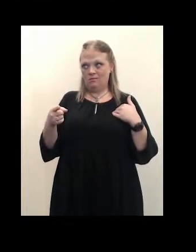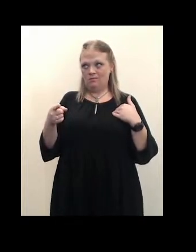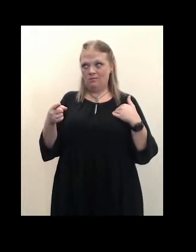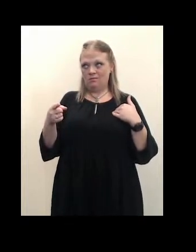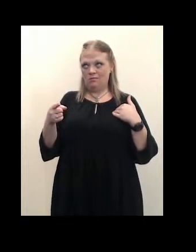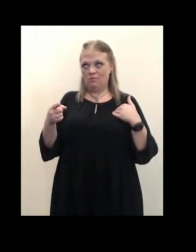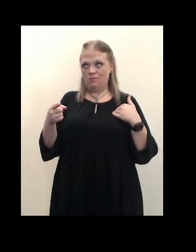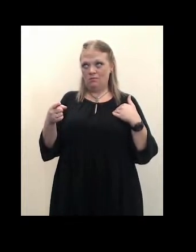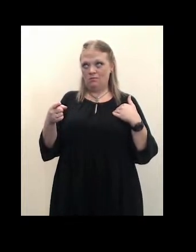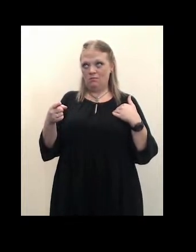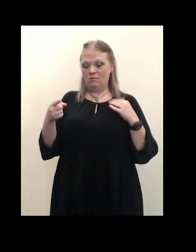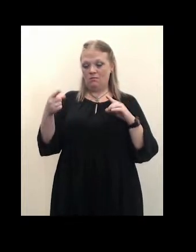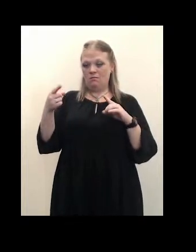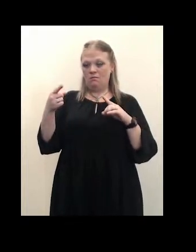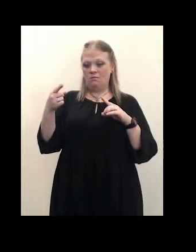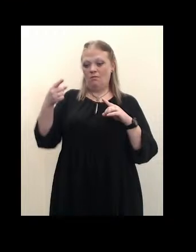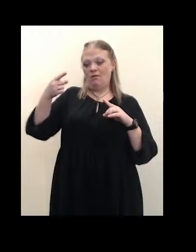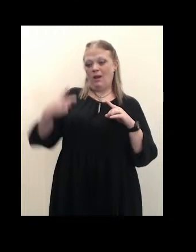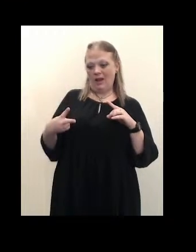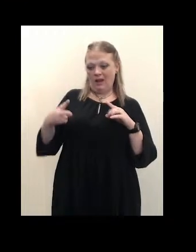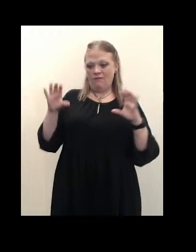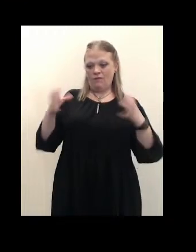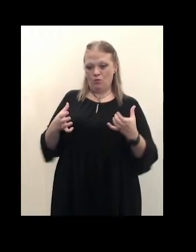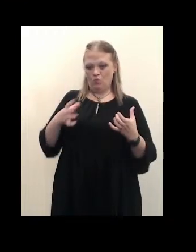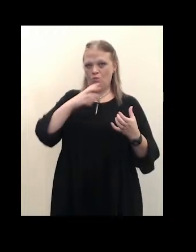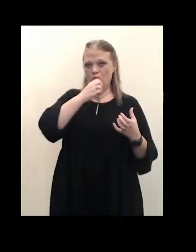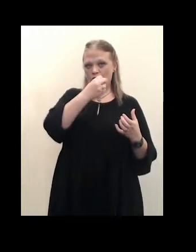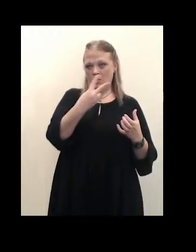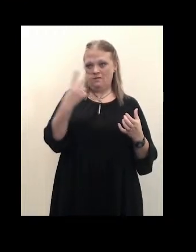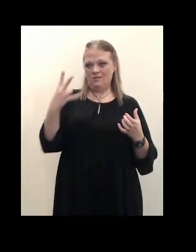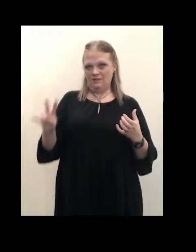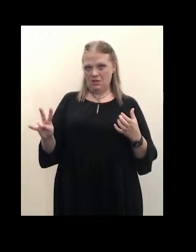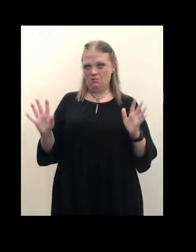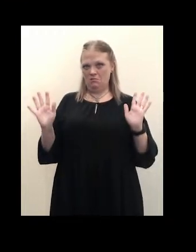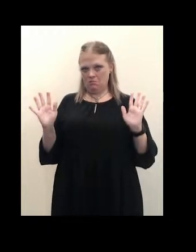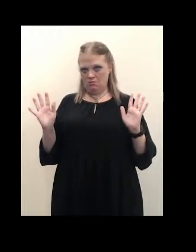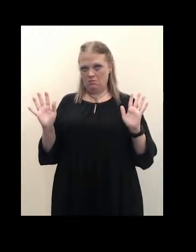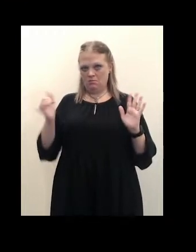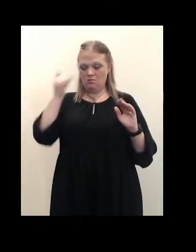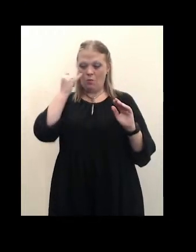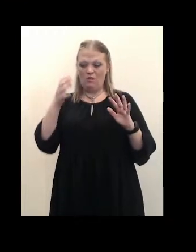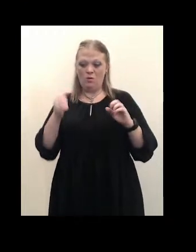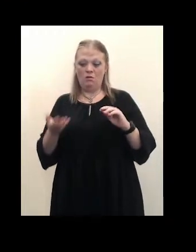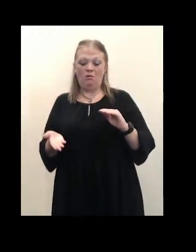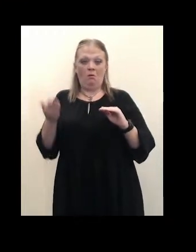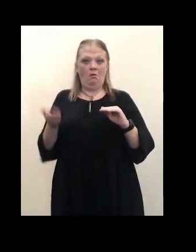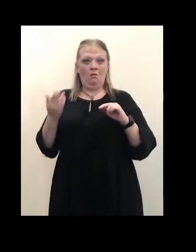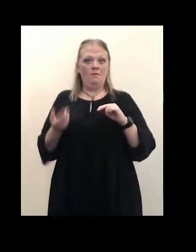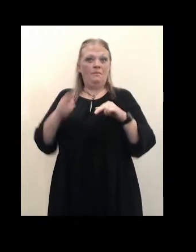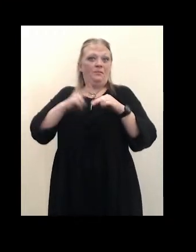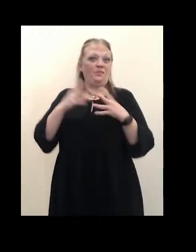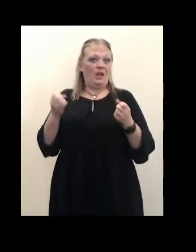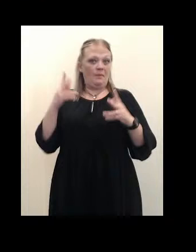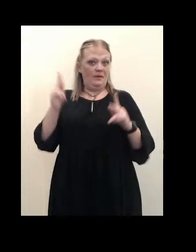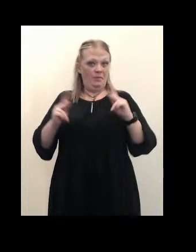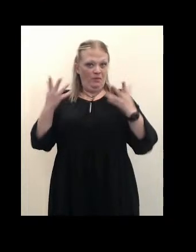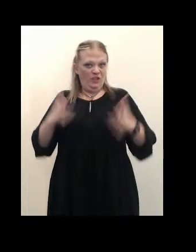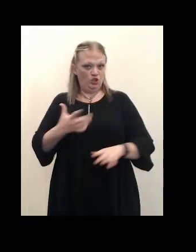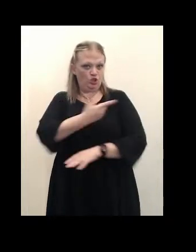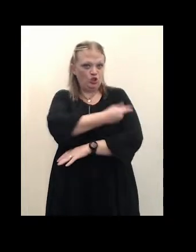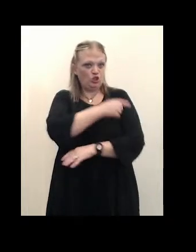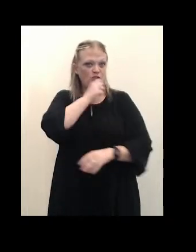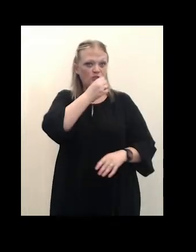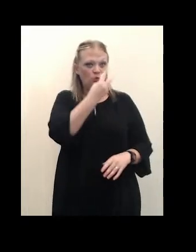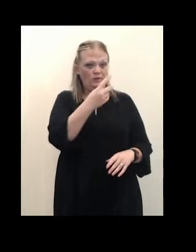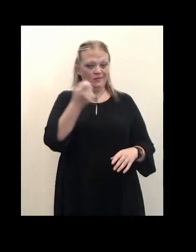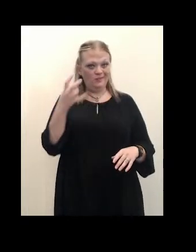only half of the population in the 12 to 17 age category. So if we were able to increase the amount of individuals who are vaccinated in the 12 to 17 age